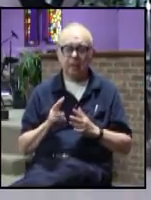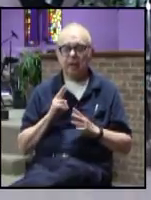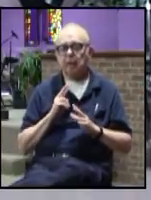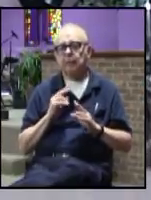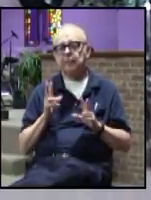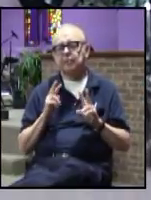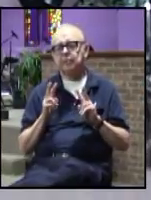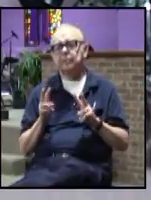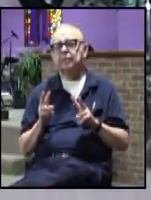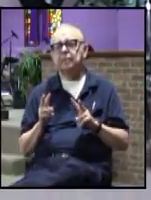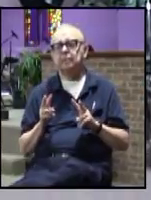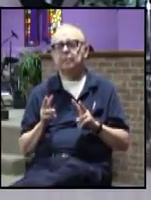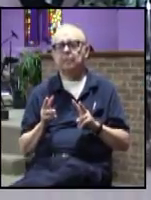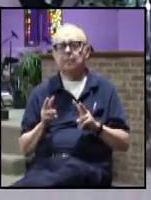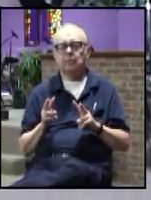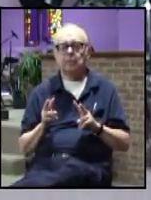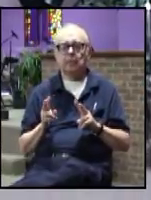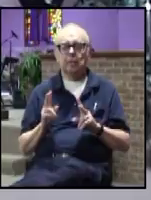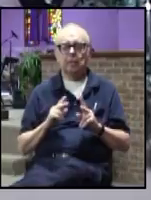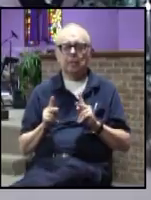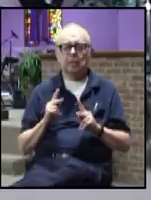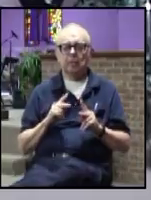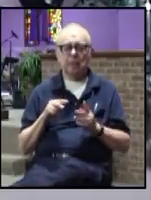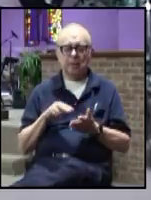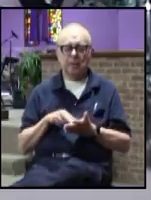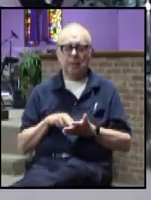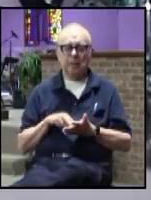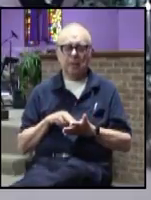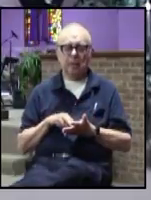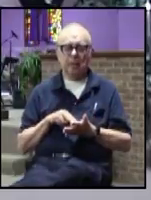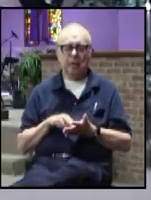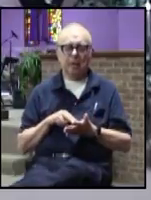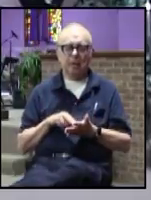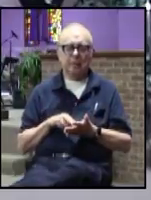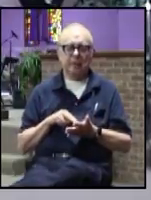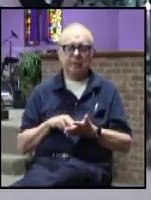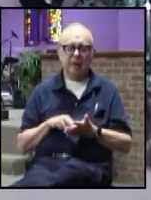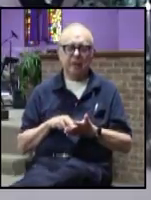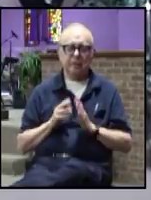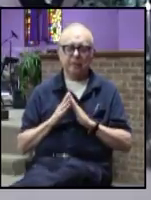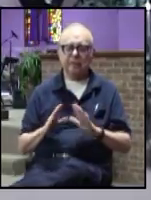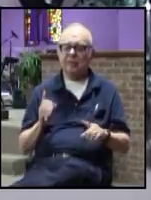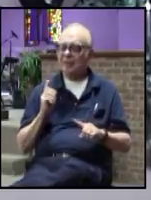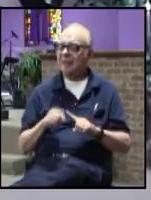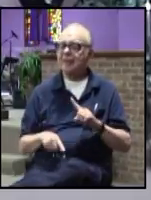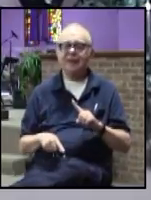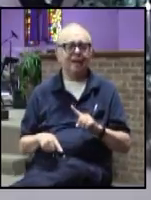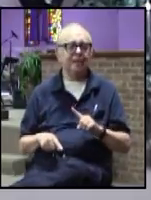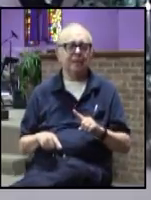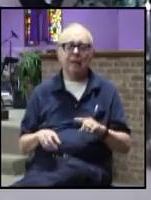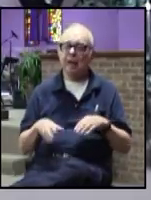have you ever really seen when people stand still, they can't stand it?